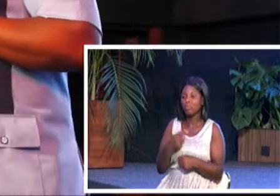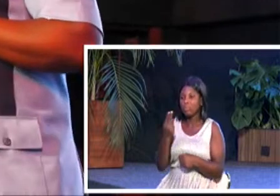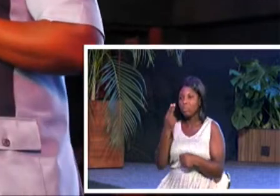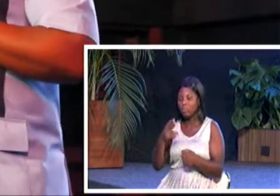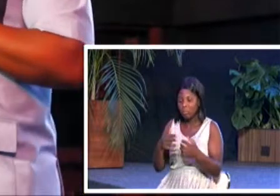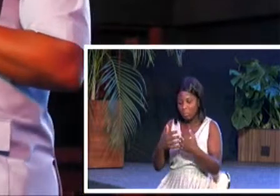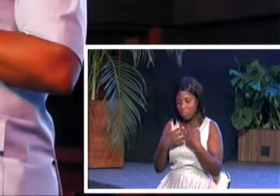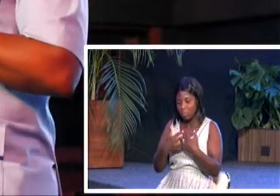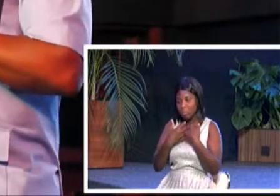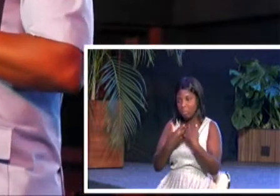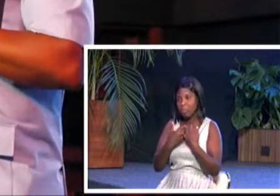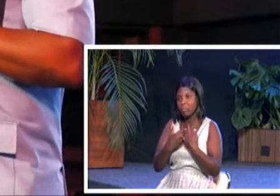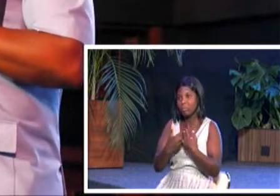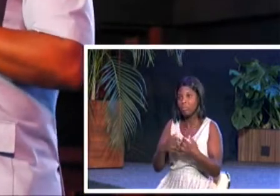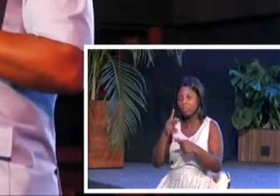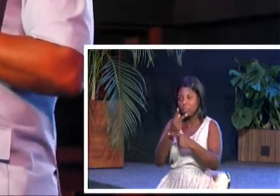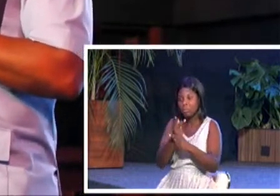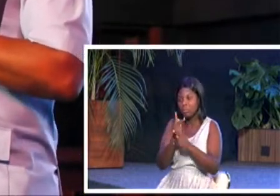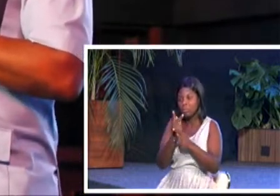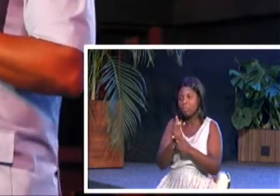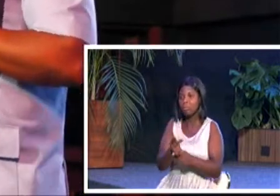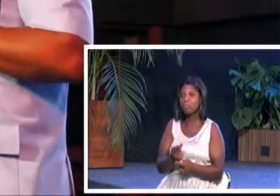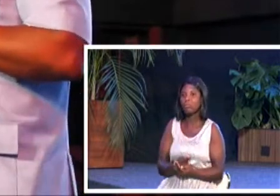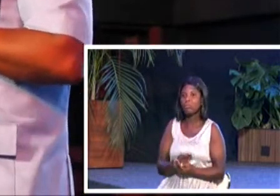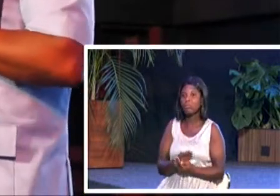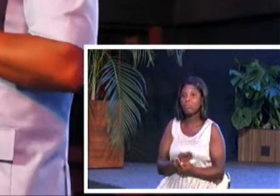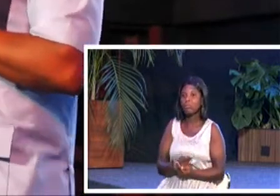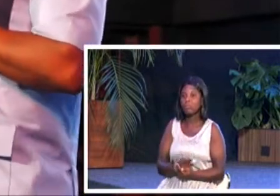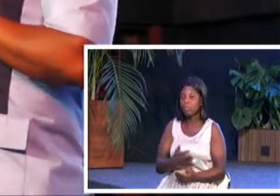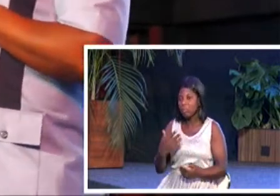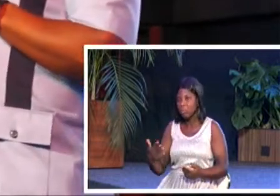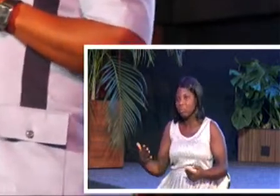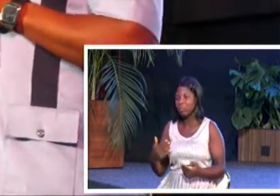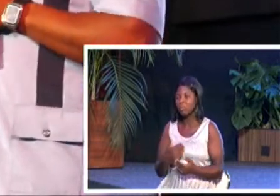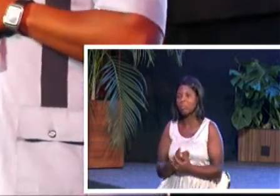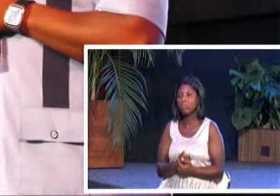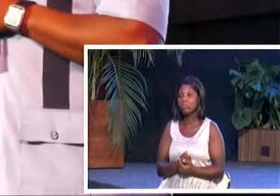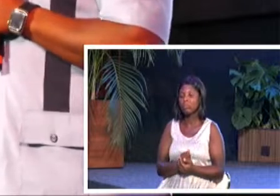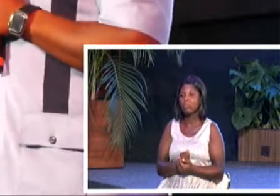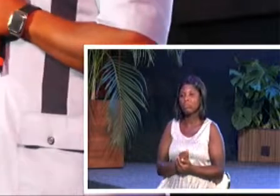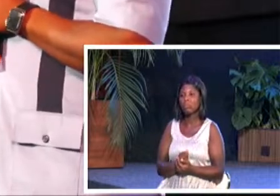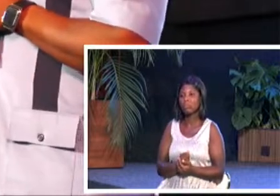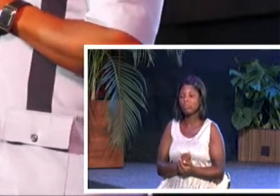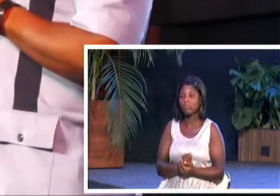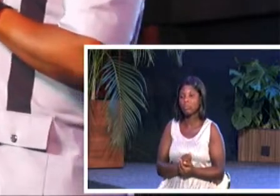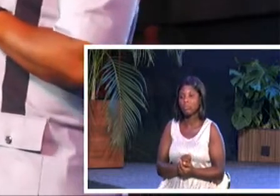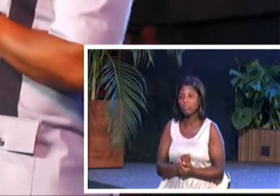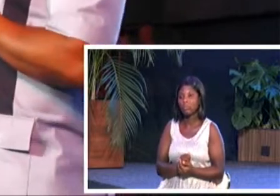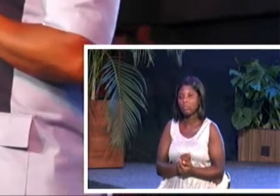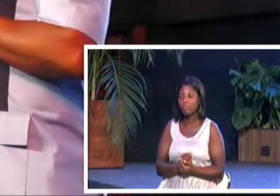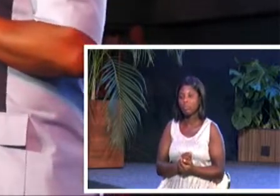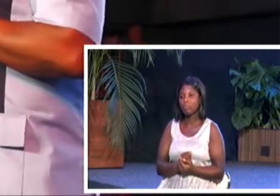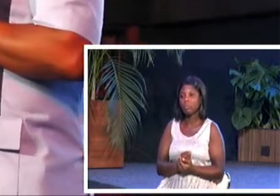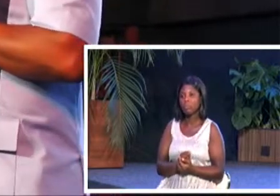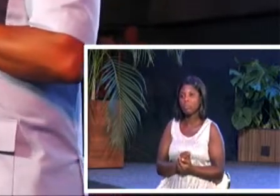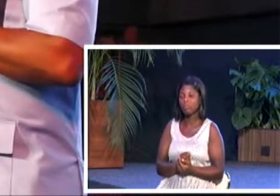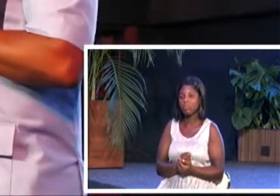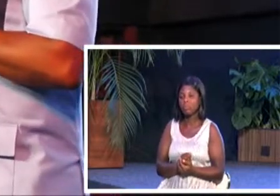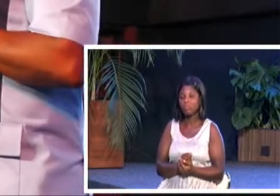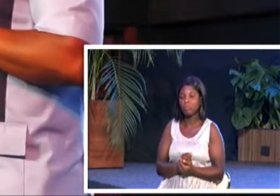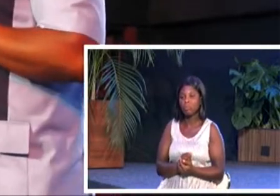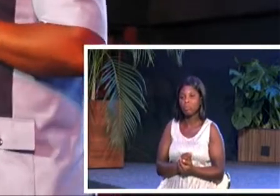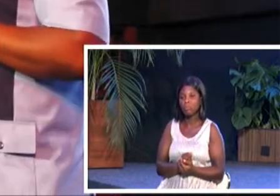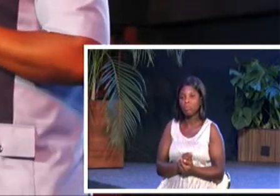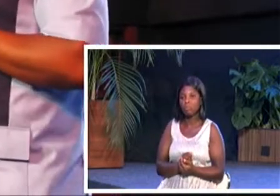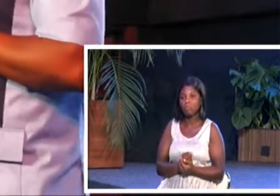okay, which country is Ghana? ChatGPT can give you a long list of a profile on Ghana. It